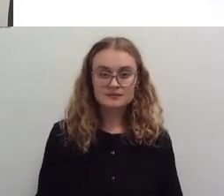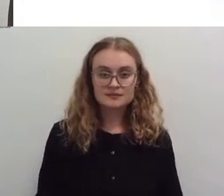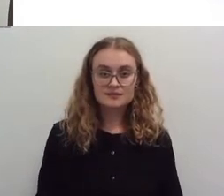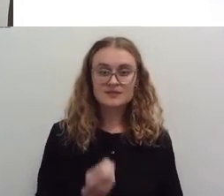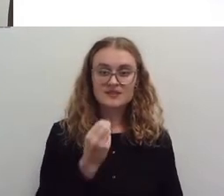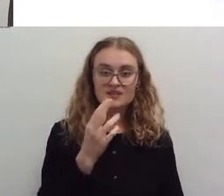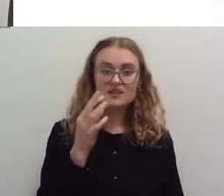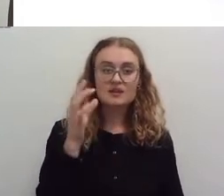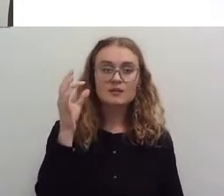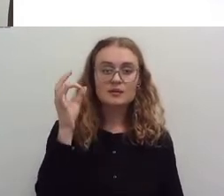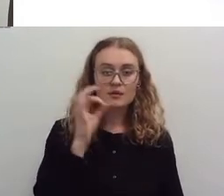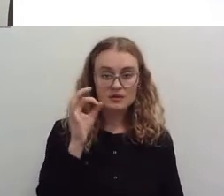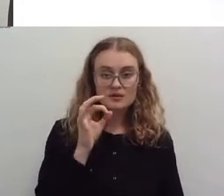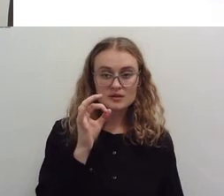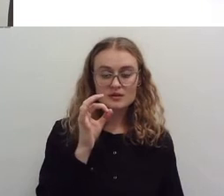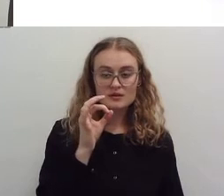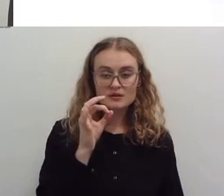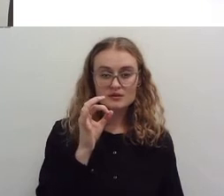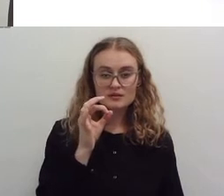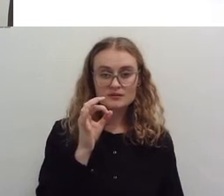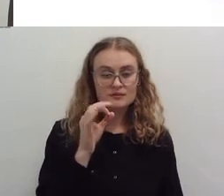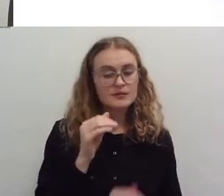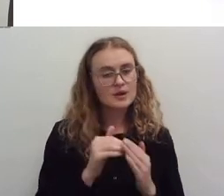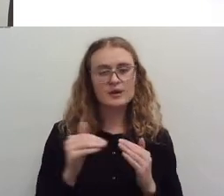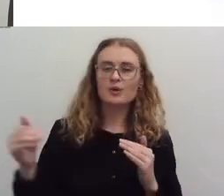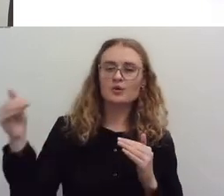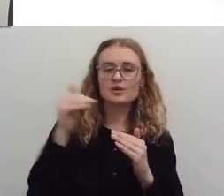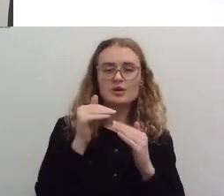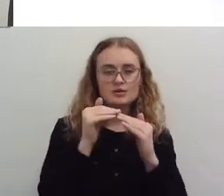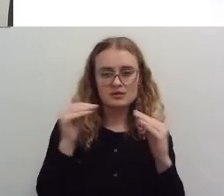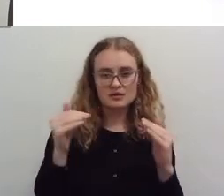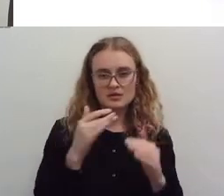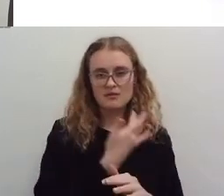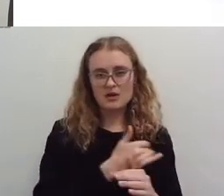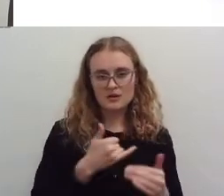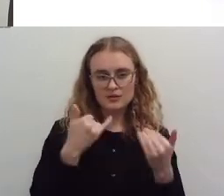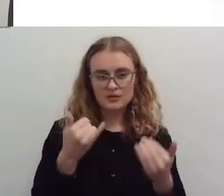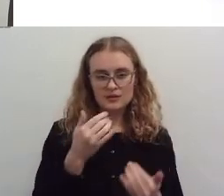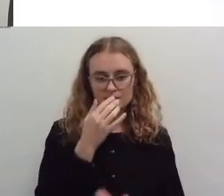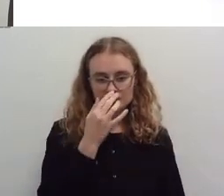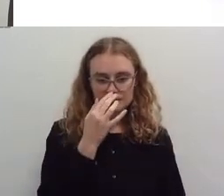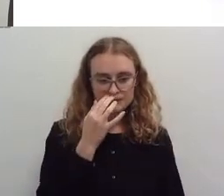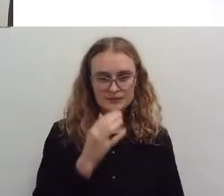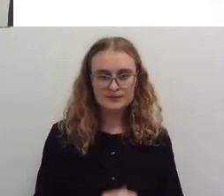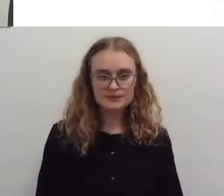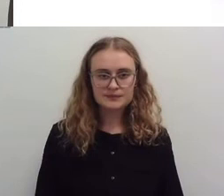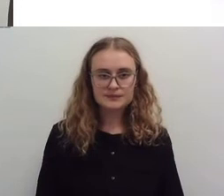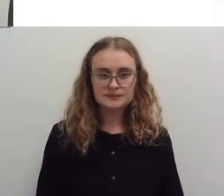at in the report, to see what programs, what